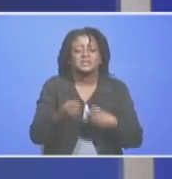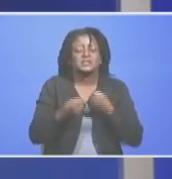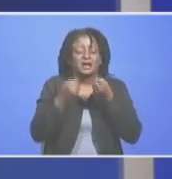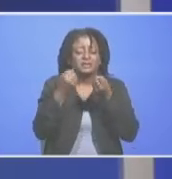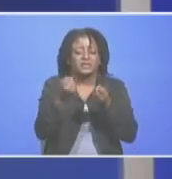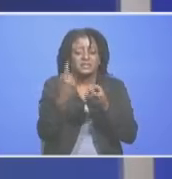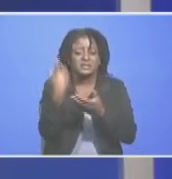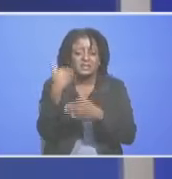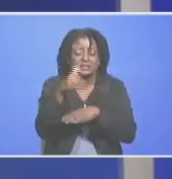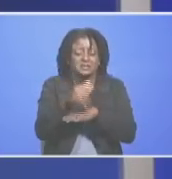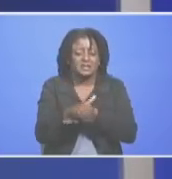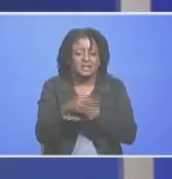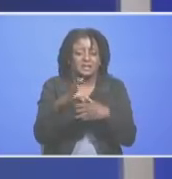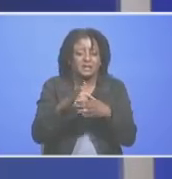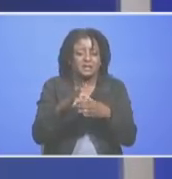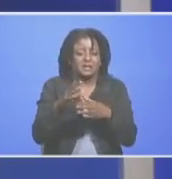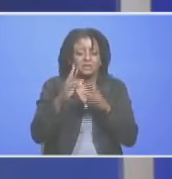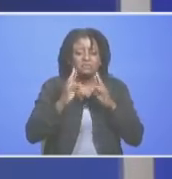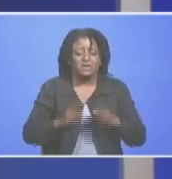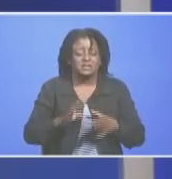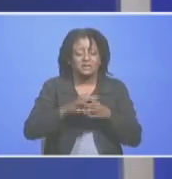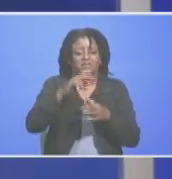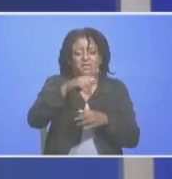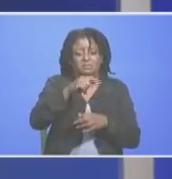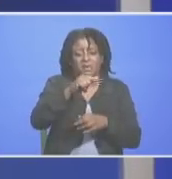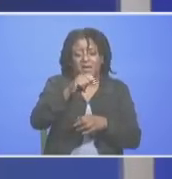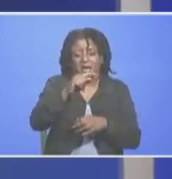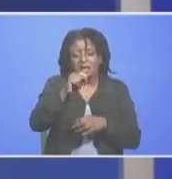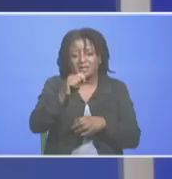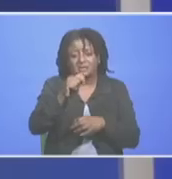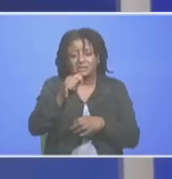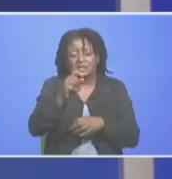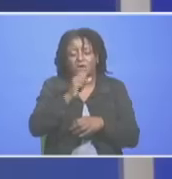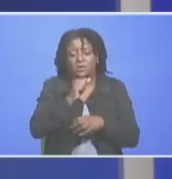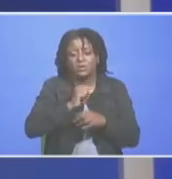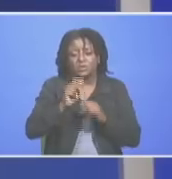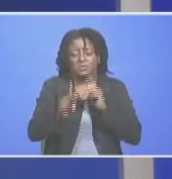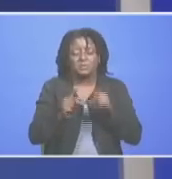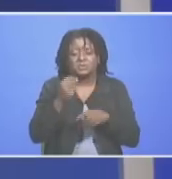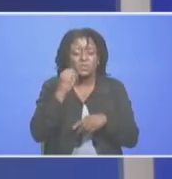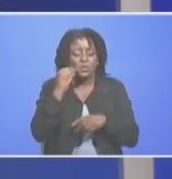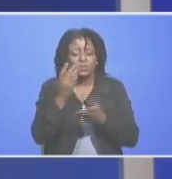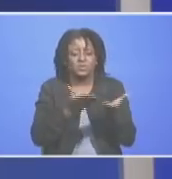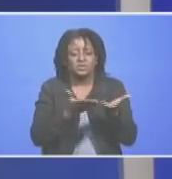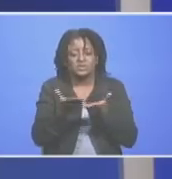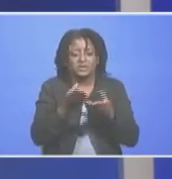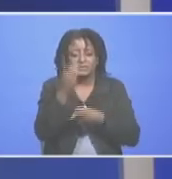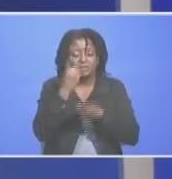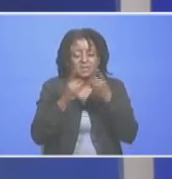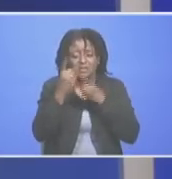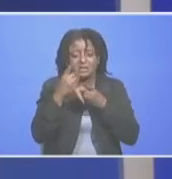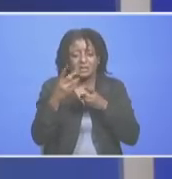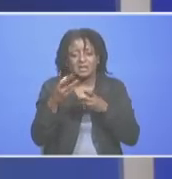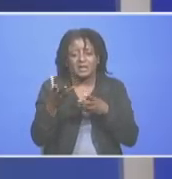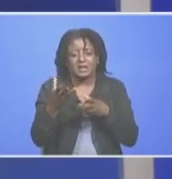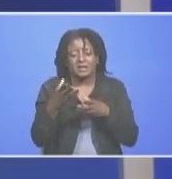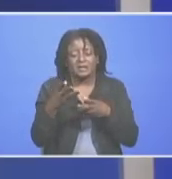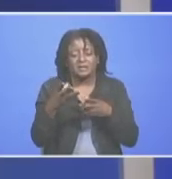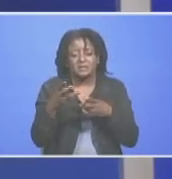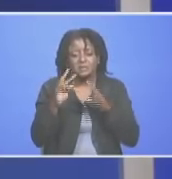Pat's Senior Citizens Home were served dinner and treated to a talent show. Charisma Robinson was there.